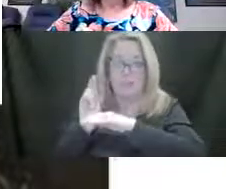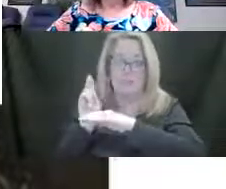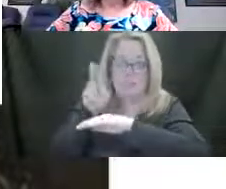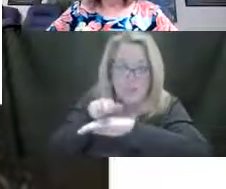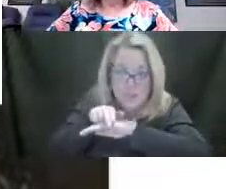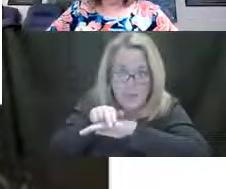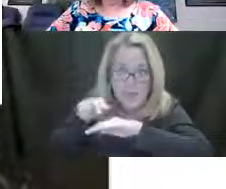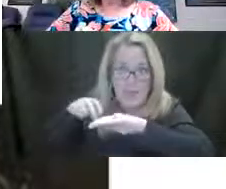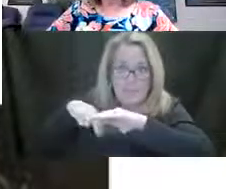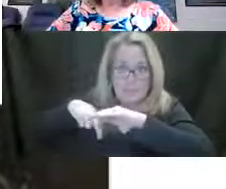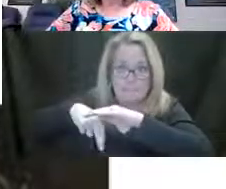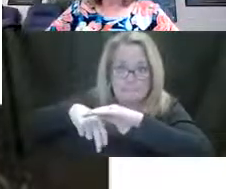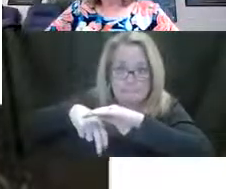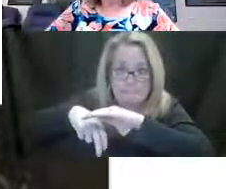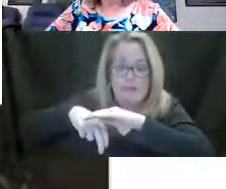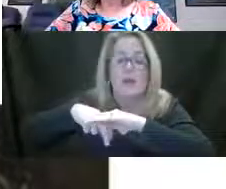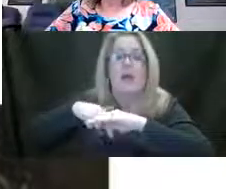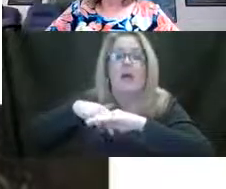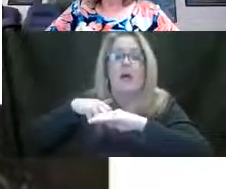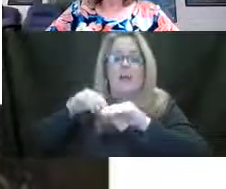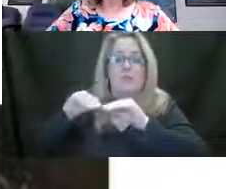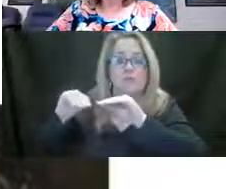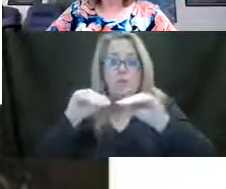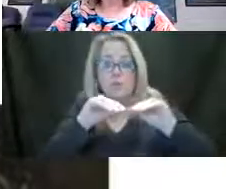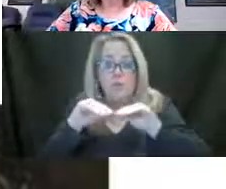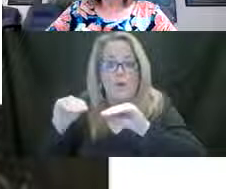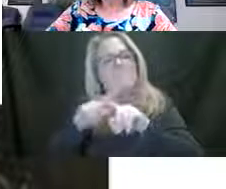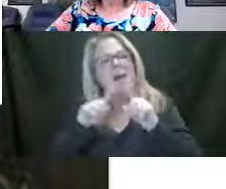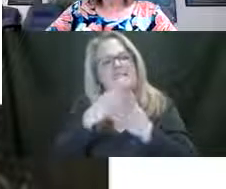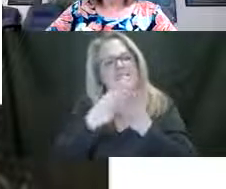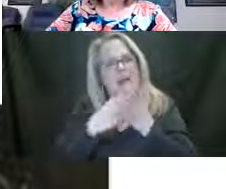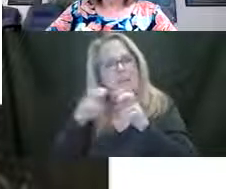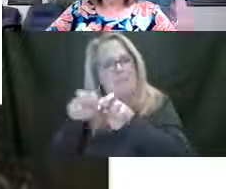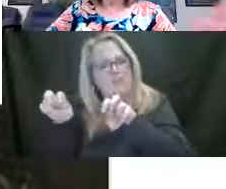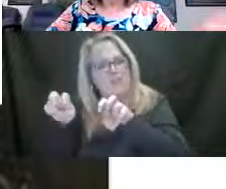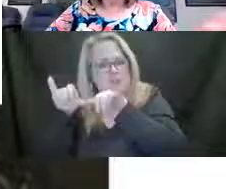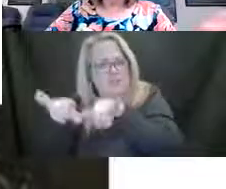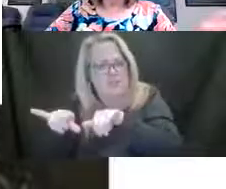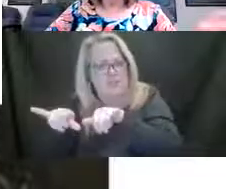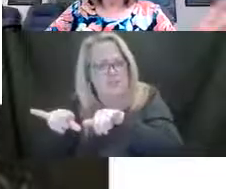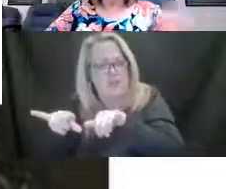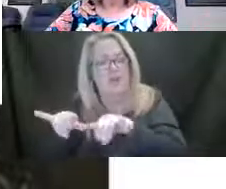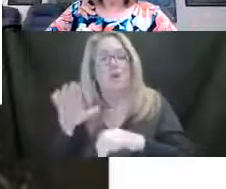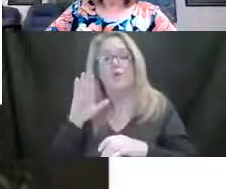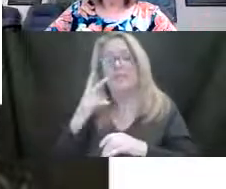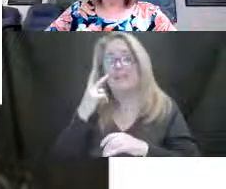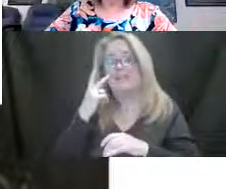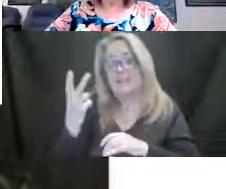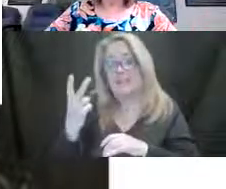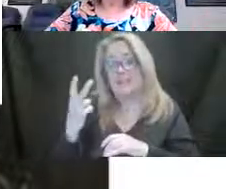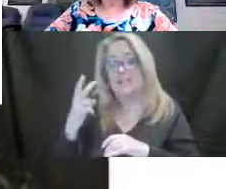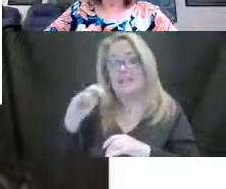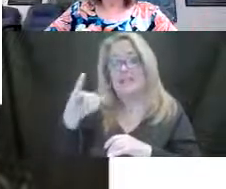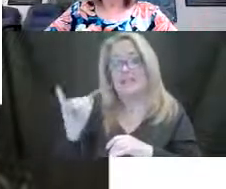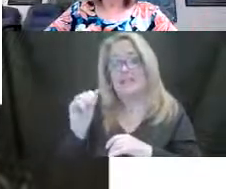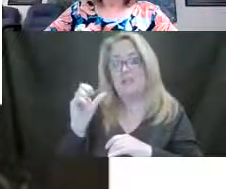around. But some are stationary. And you will see in a little bit, actually in a few minutes here, Jack's